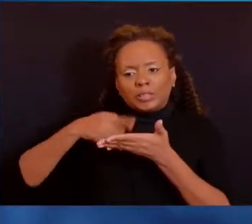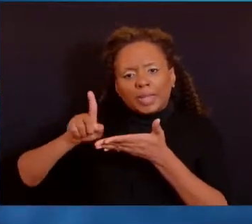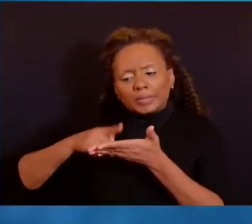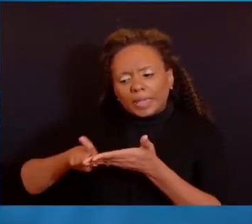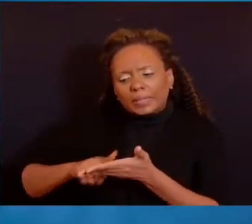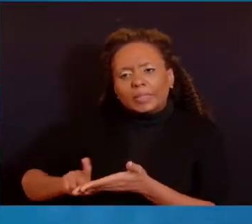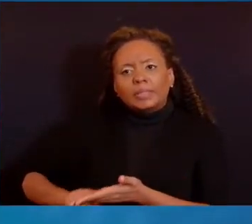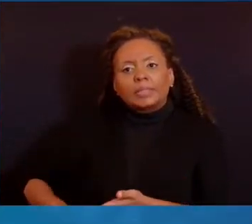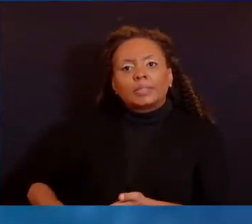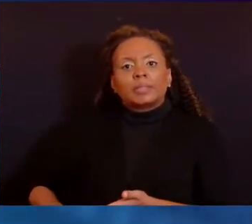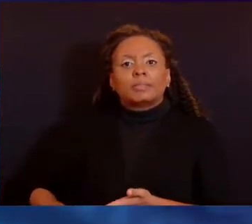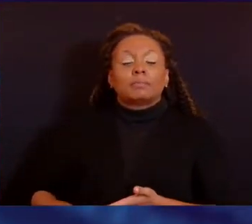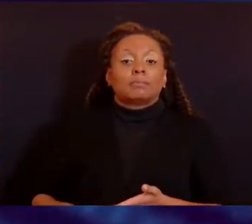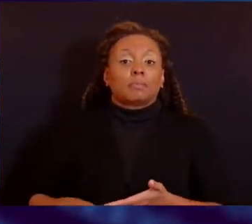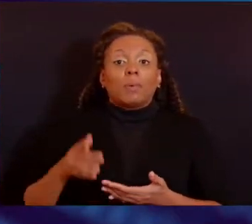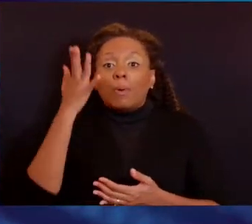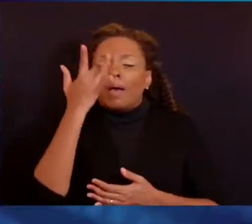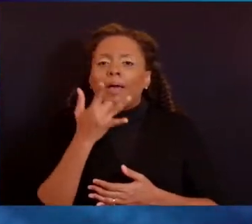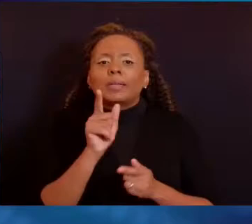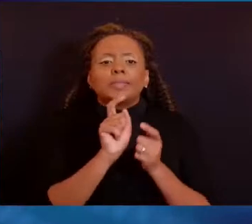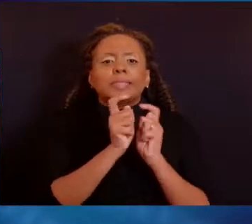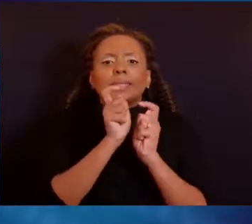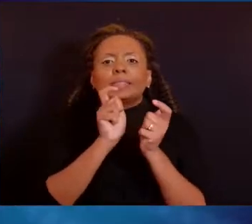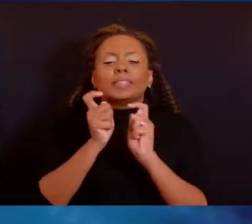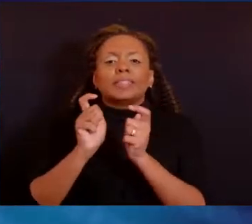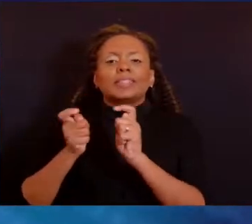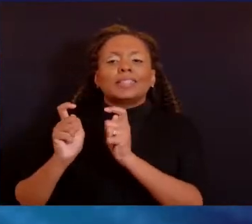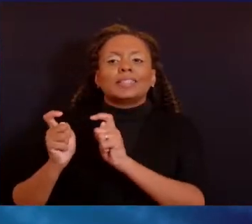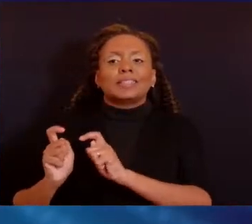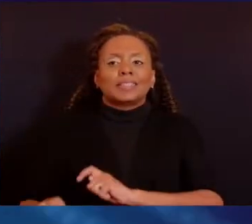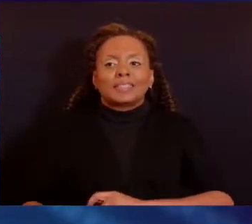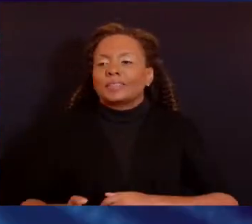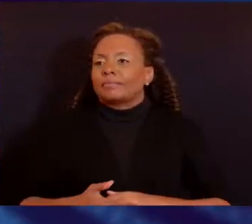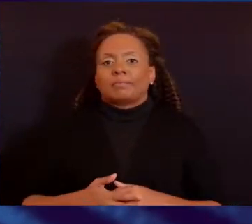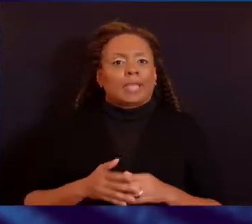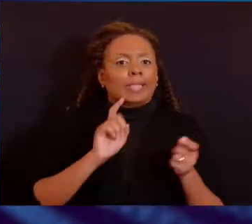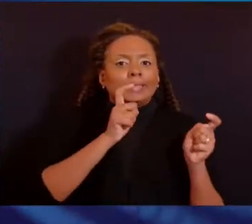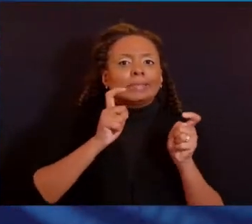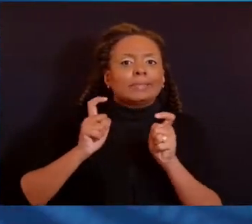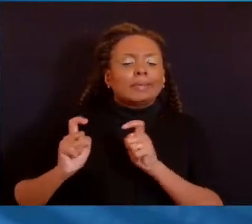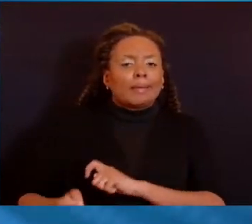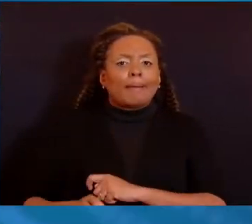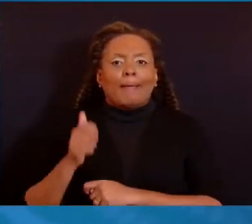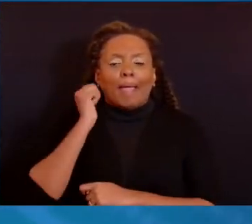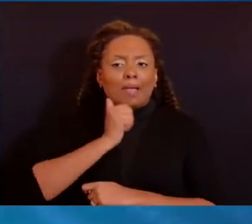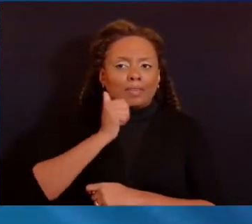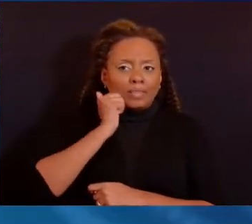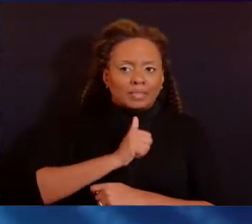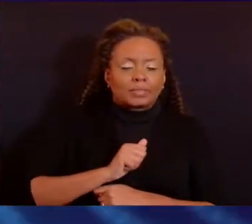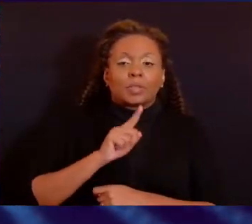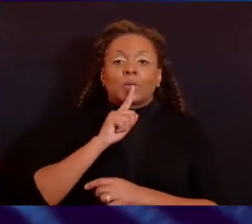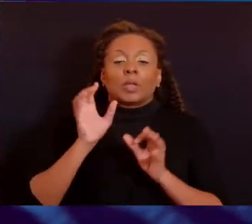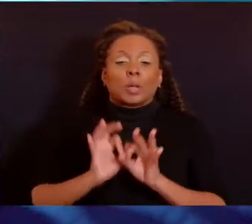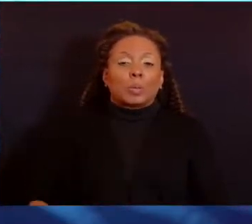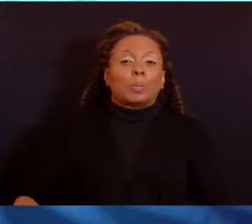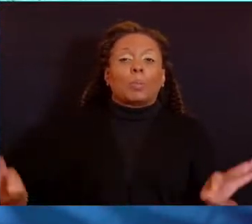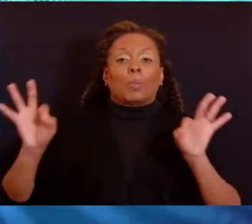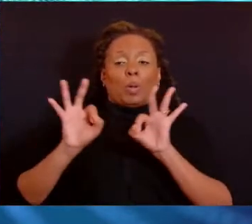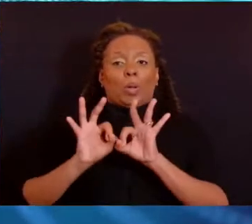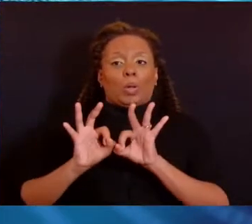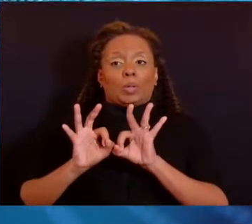because it changes on a day-to-day basis. As a matter of fact, it changes even on a sub-level of a day-to-day basis. And it's imperative that we